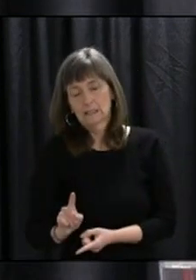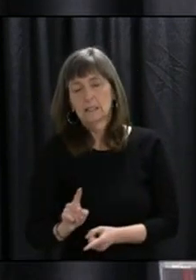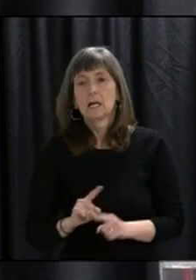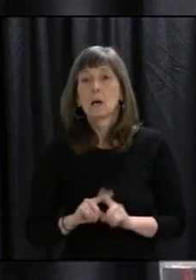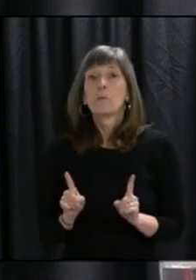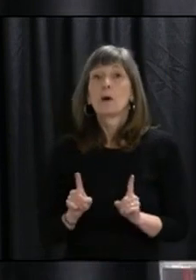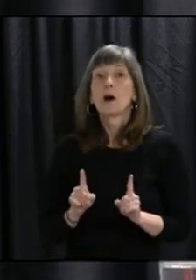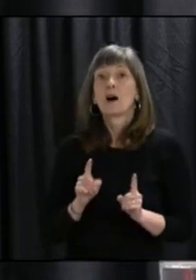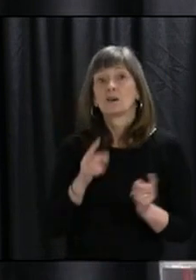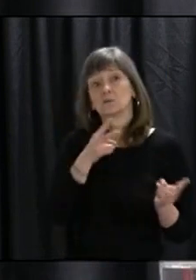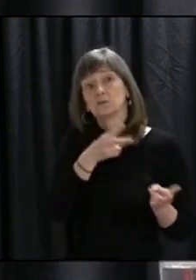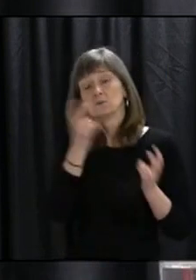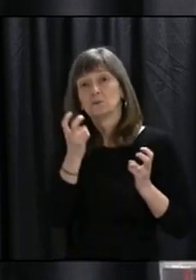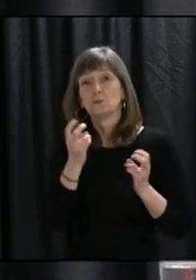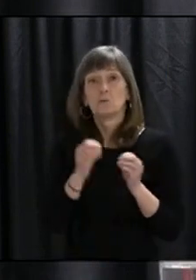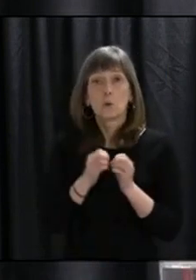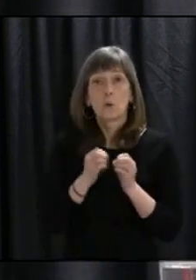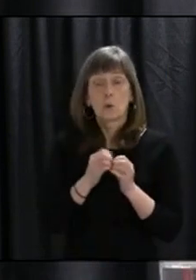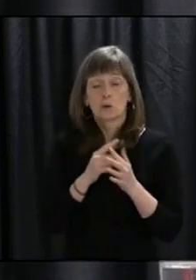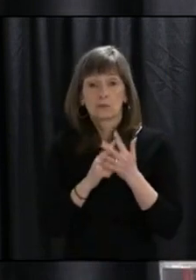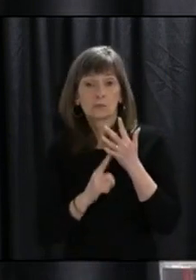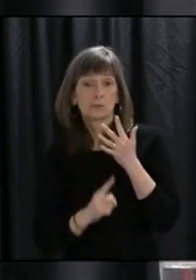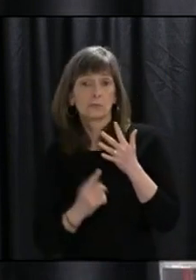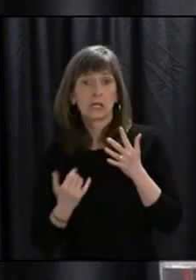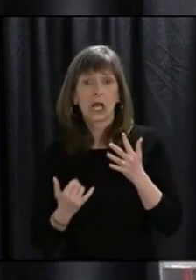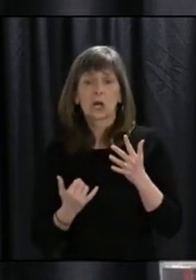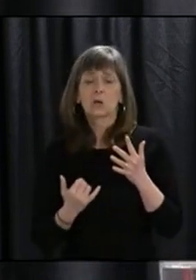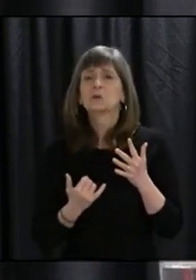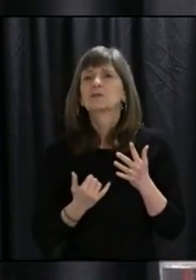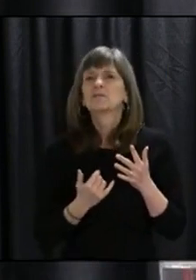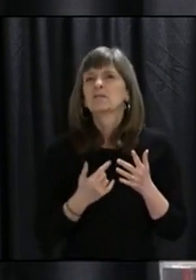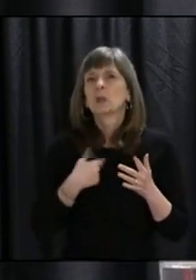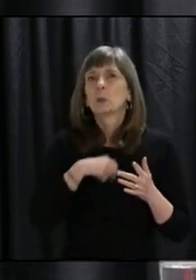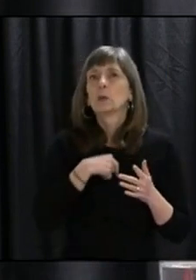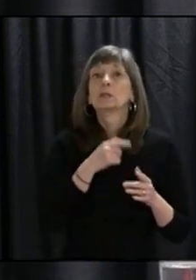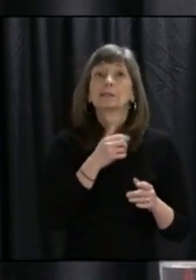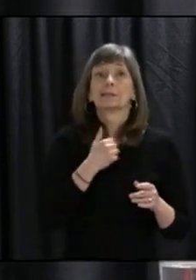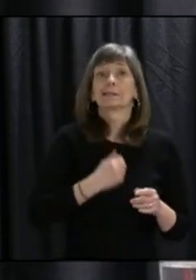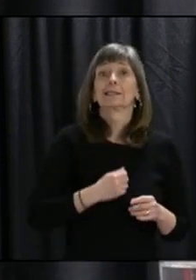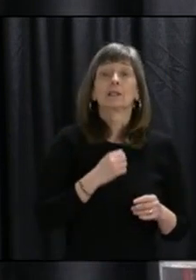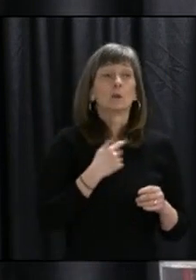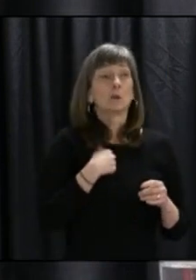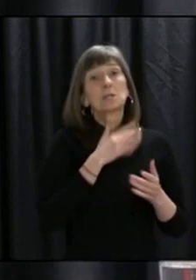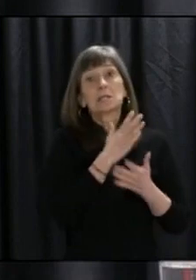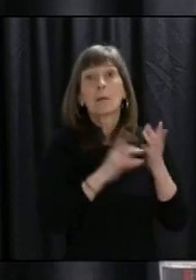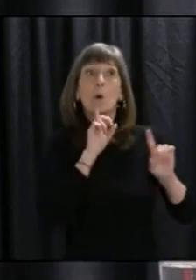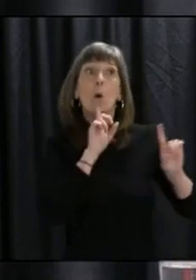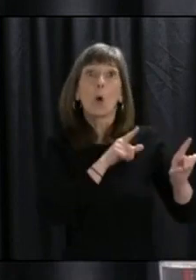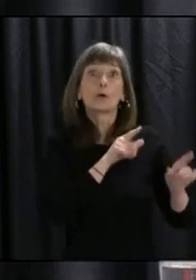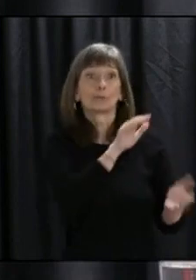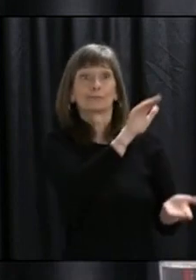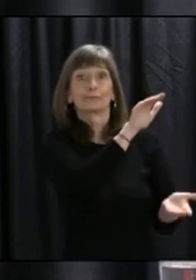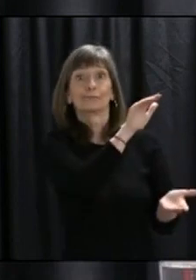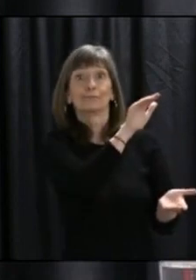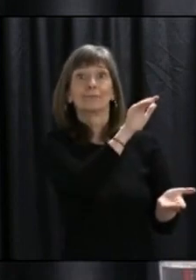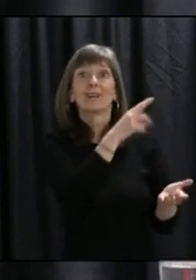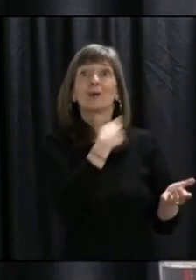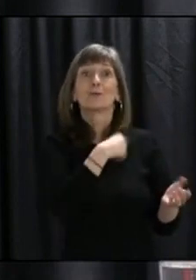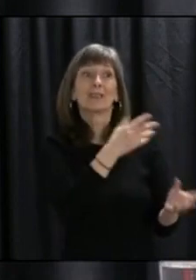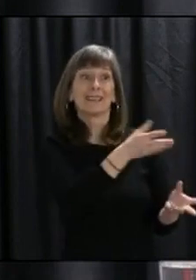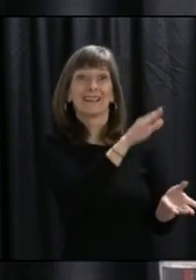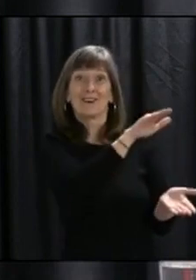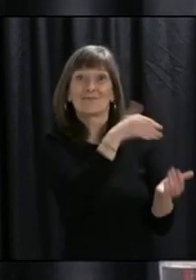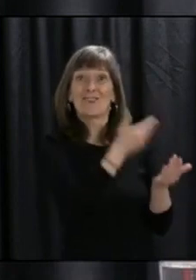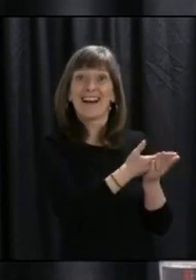actual procurement and supplies, we're getting fractions of the orders that we've put in, but we are matching our